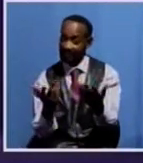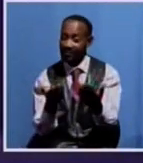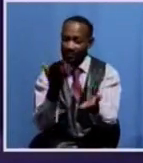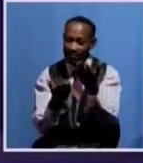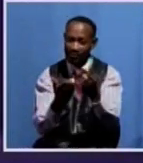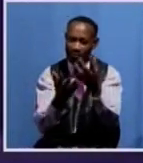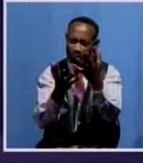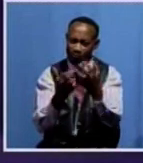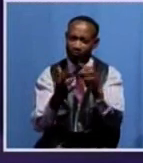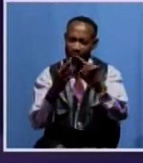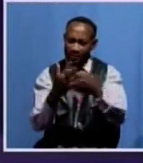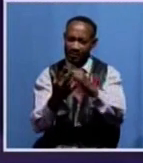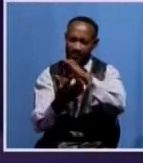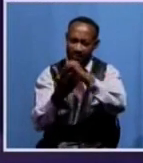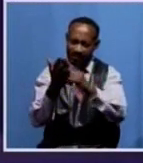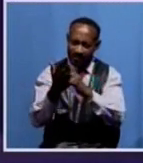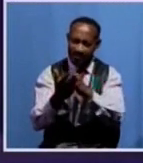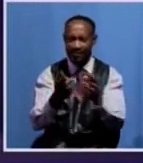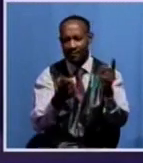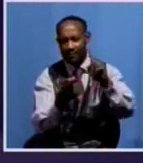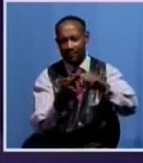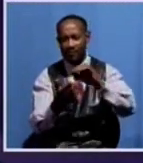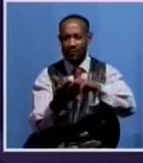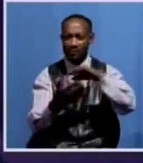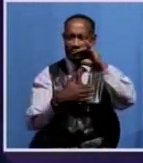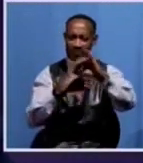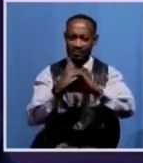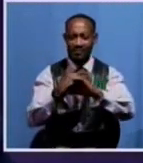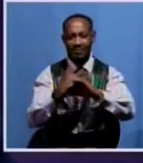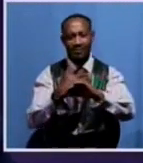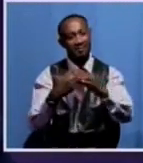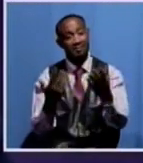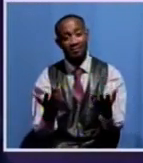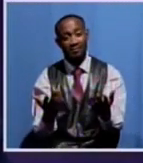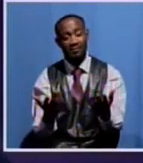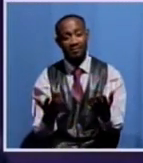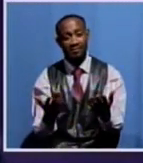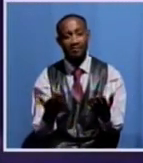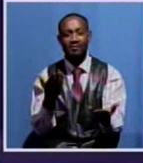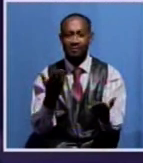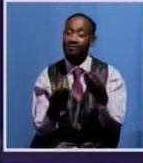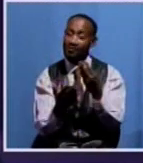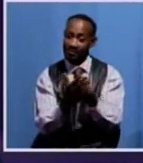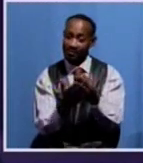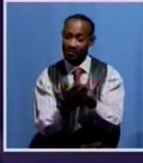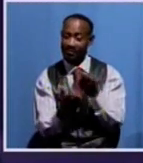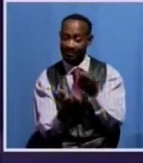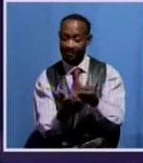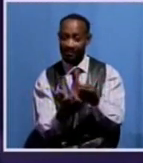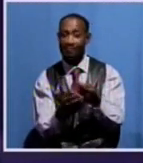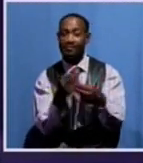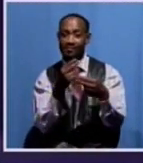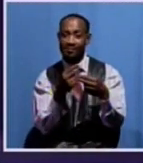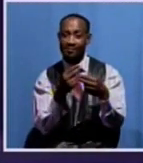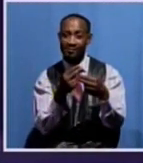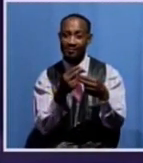have to wait until March, April, May? Well, you know, money comes in trickles.